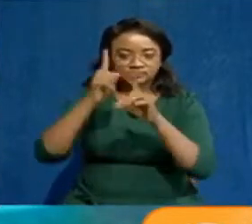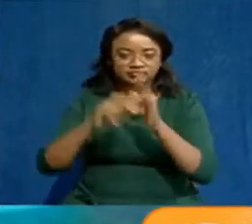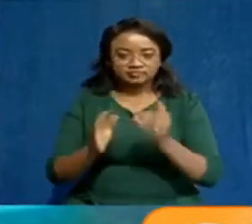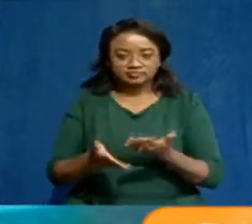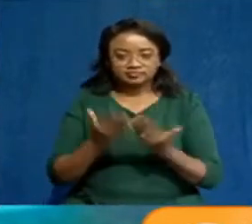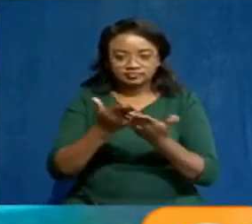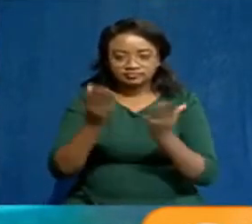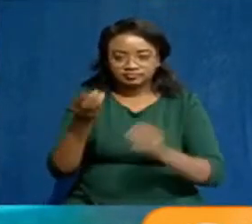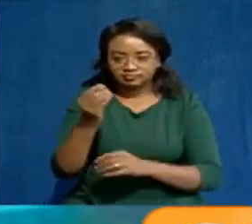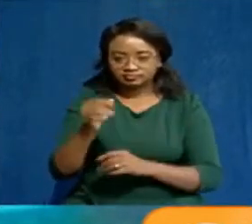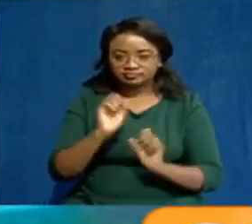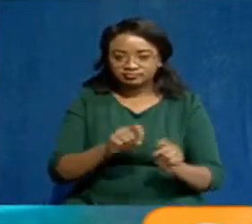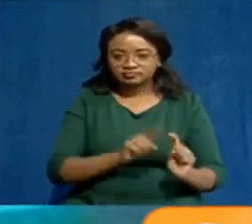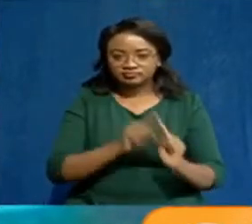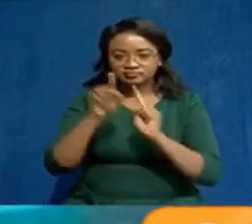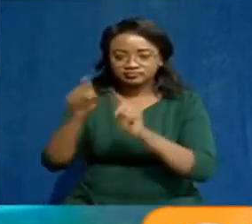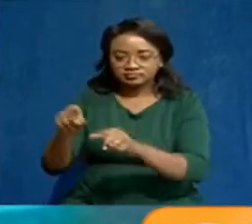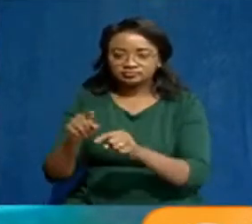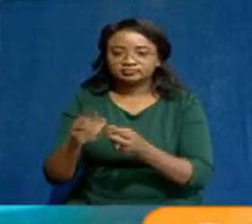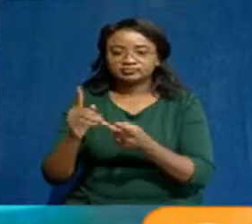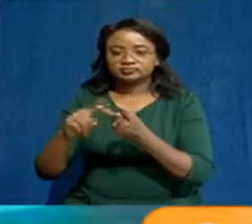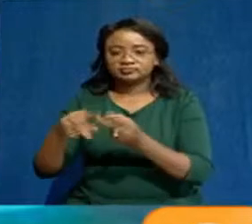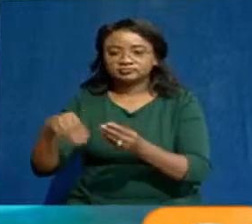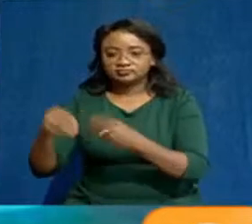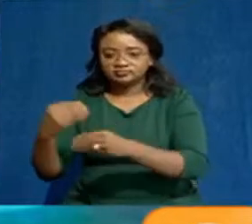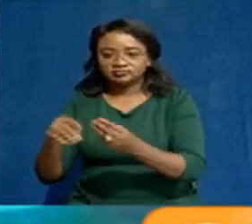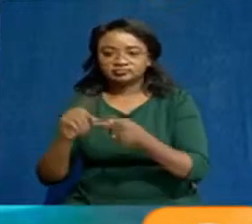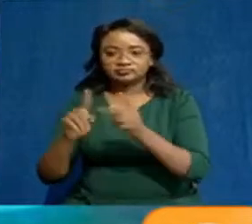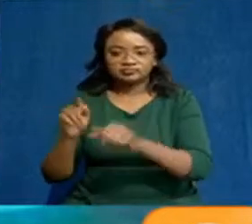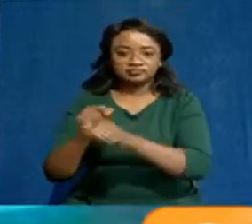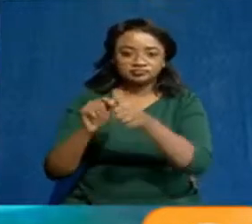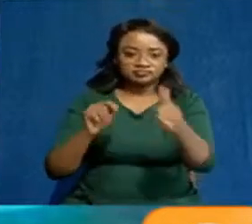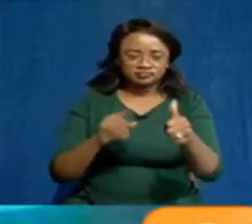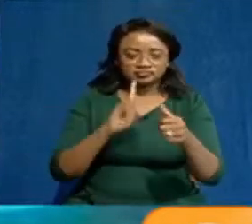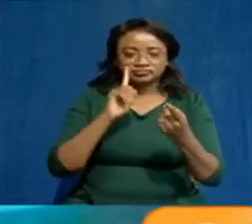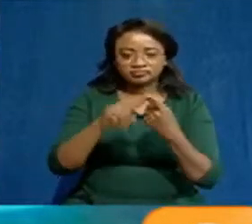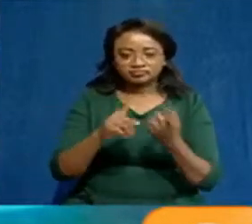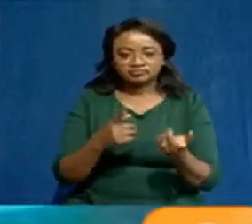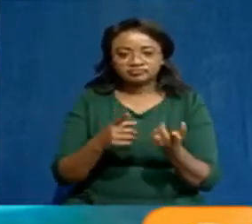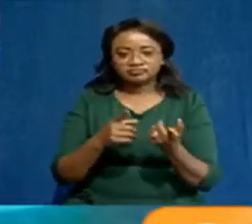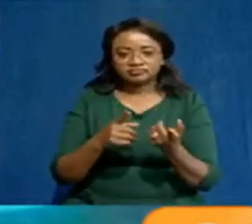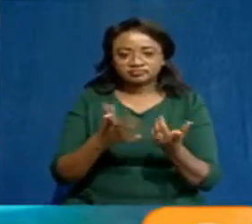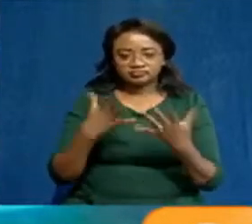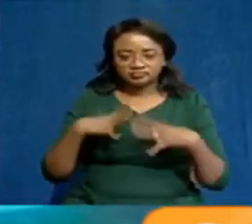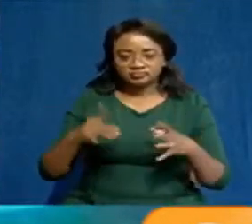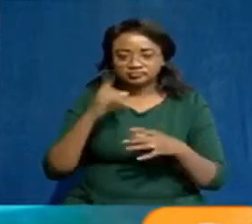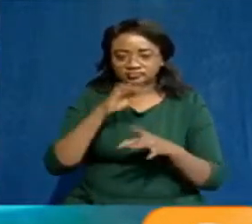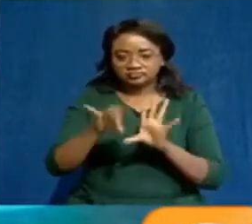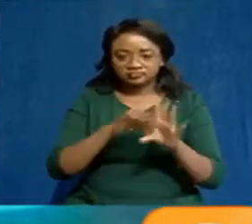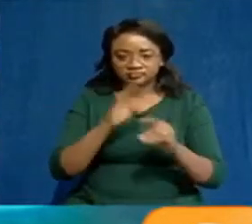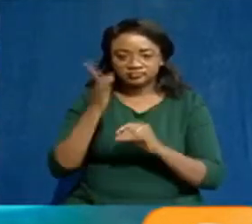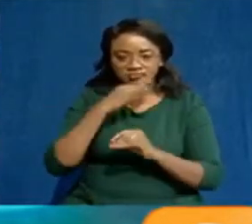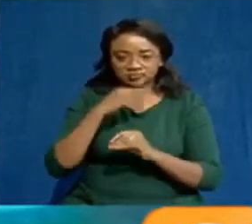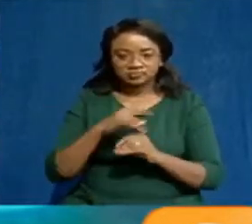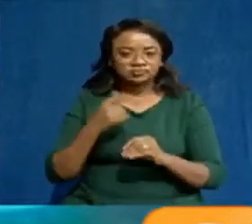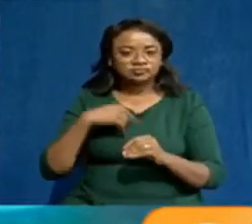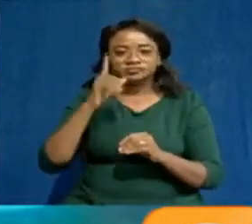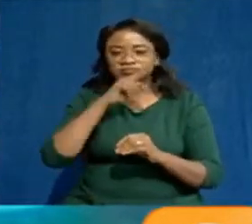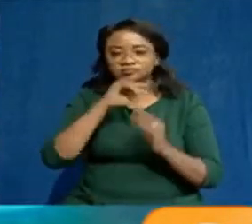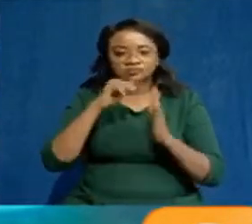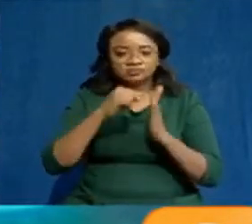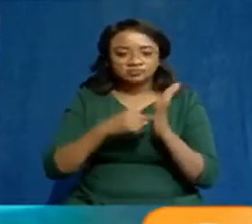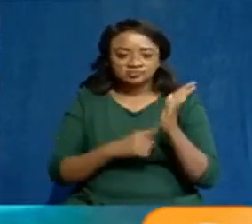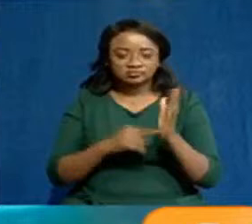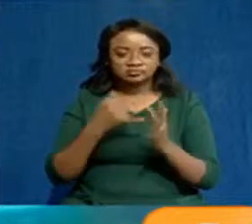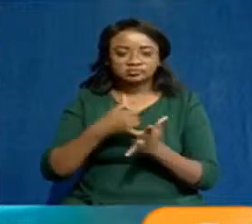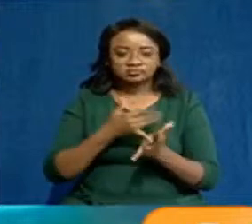going to the recycler, the money that is going to the aggregator, and the one that is going to the waste picker. So they are already factored in, and